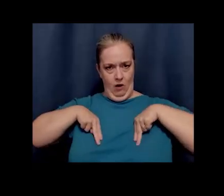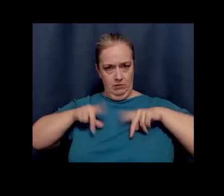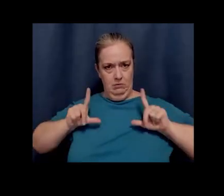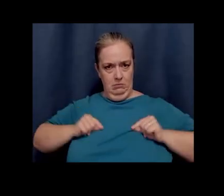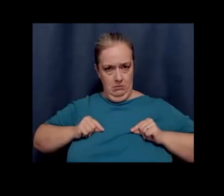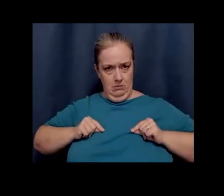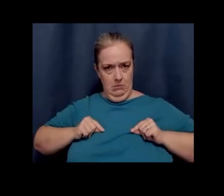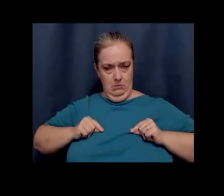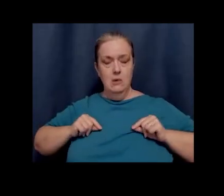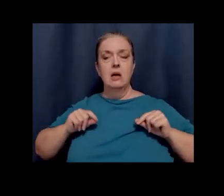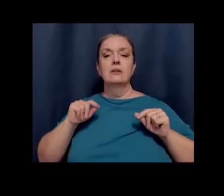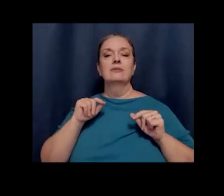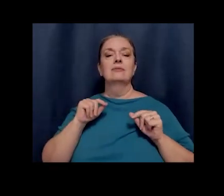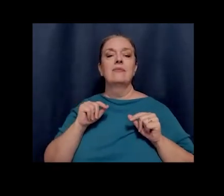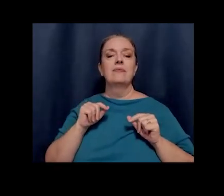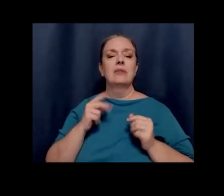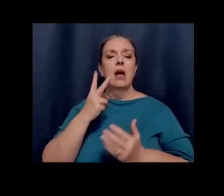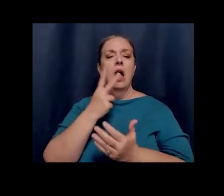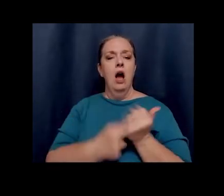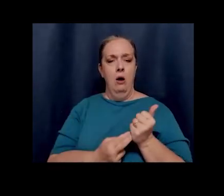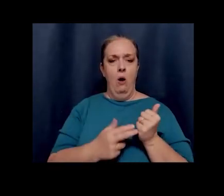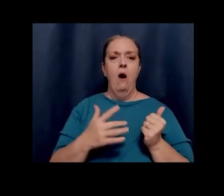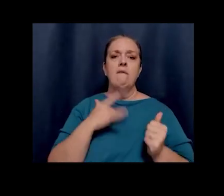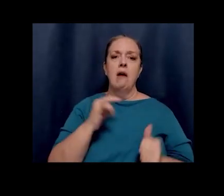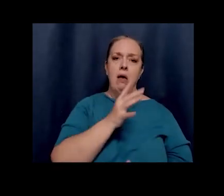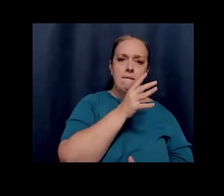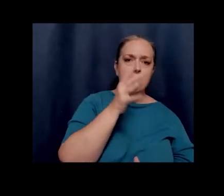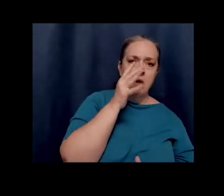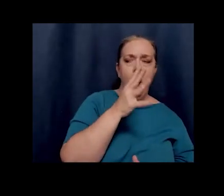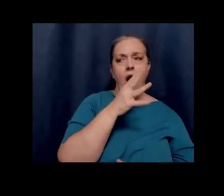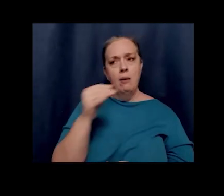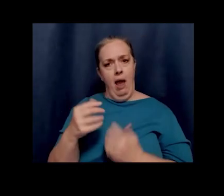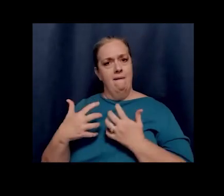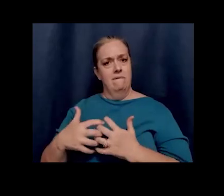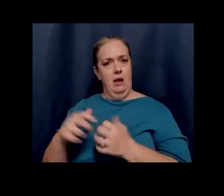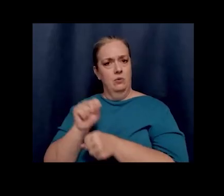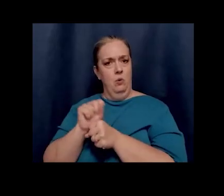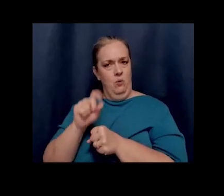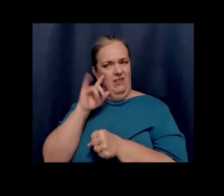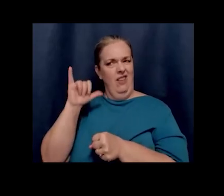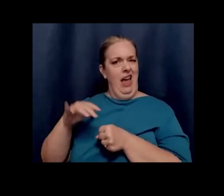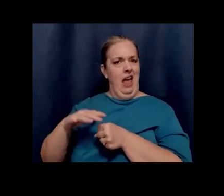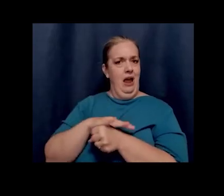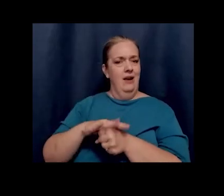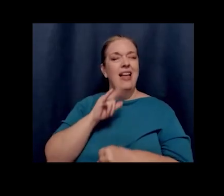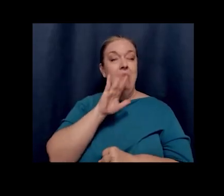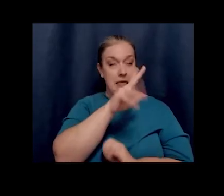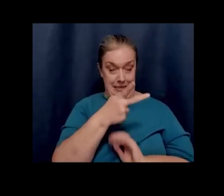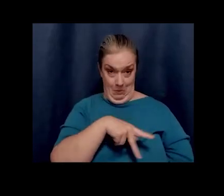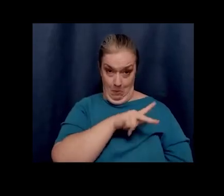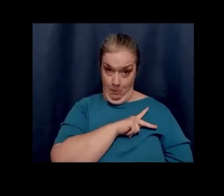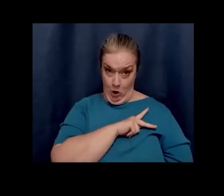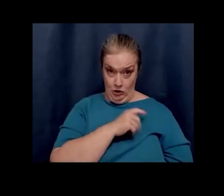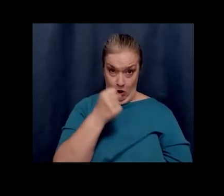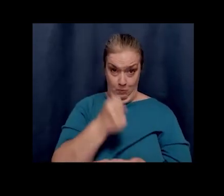referencing simultaneously both the farm and factory workers of the region. This is in part personal branding and